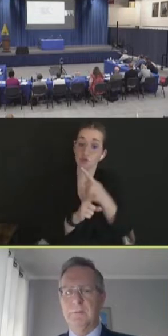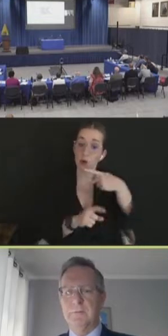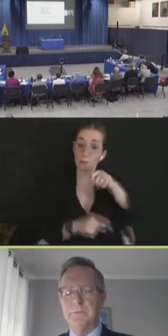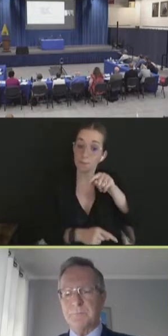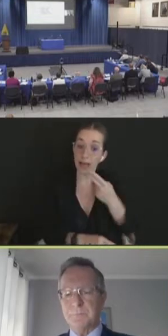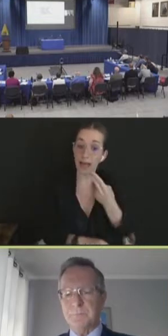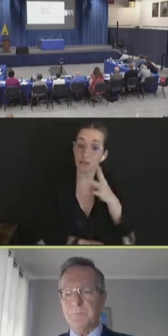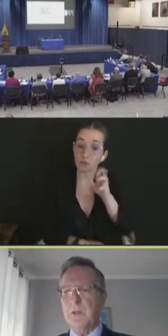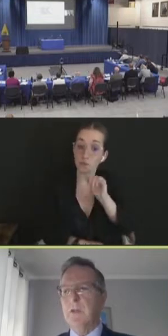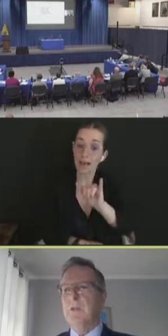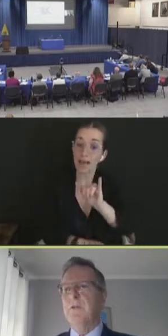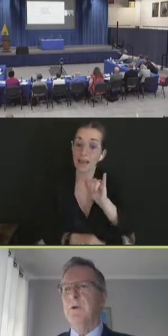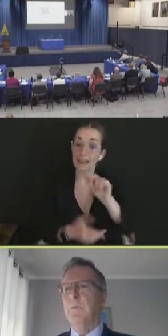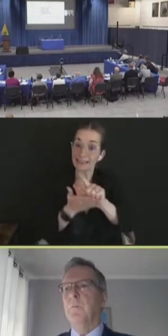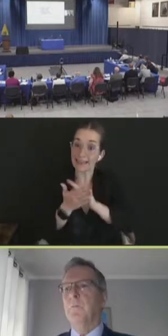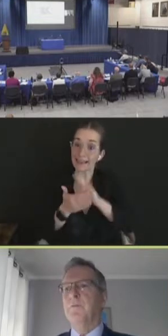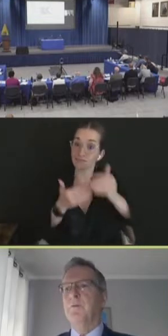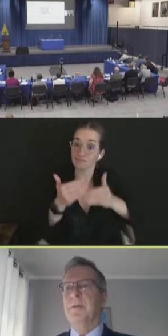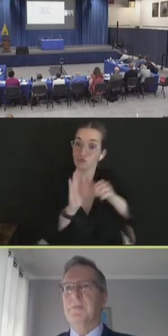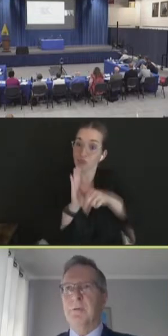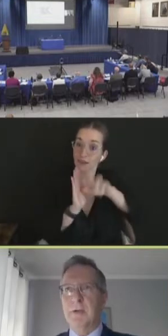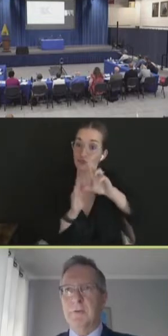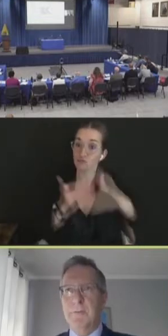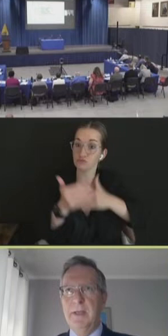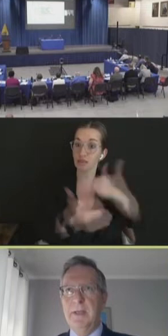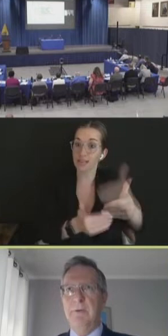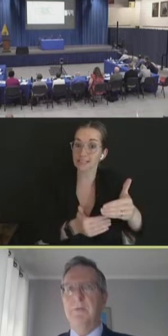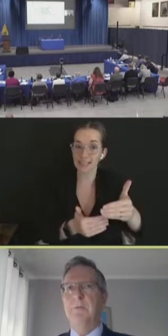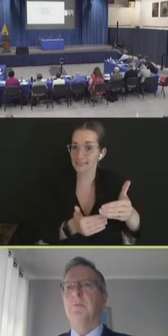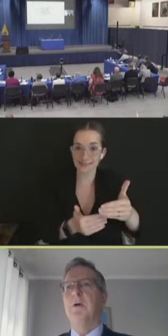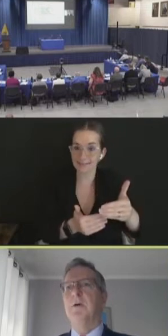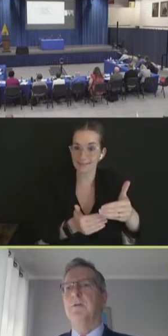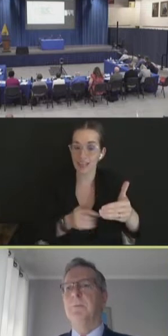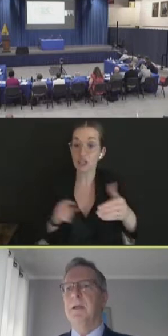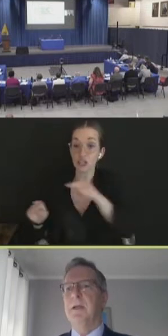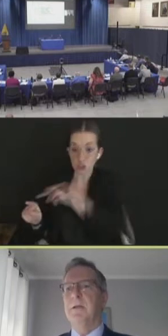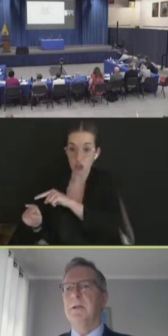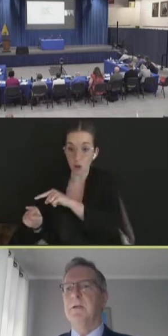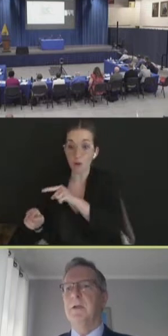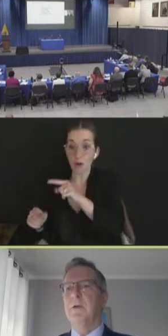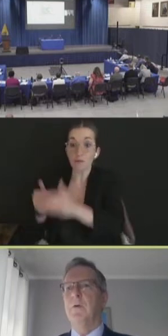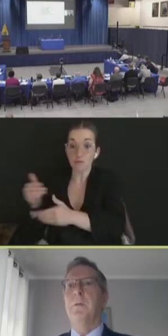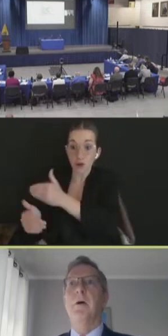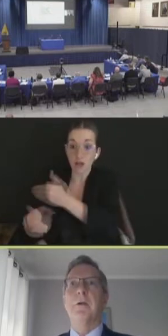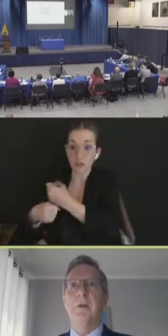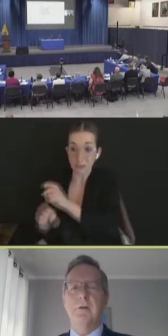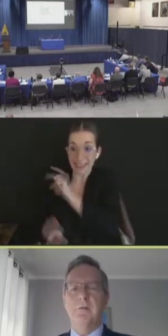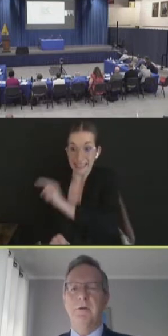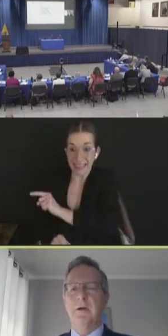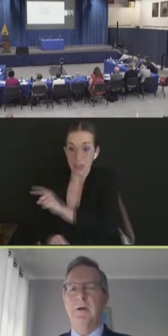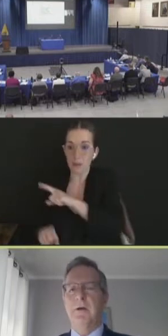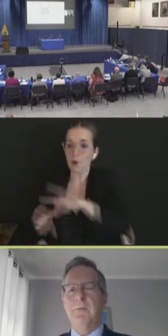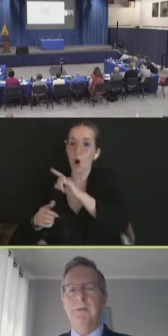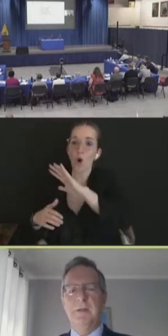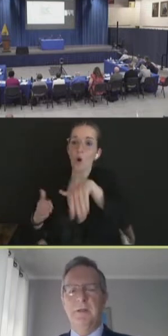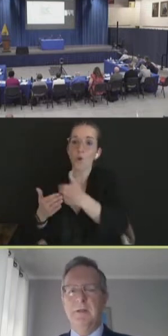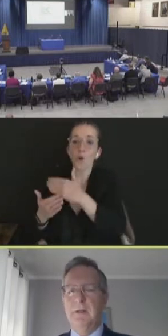process. So tremendous progress made, but it's been progress made in only part of